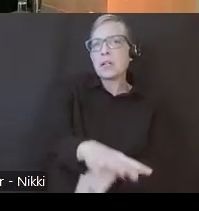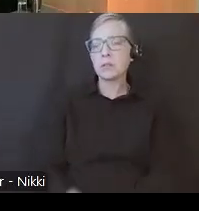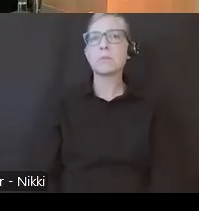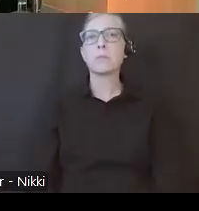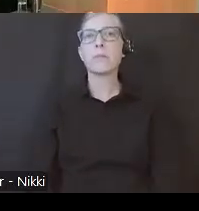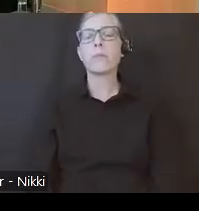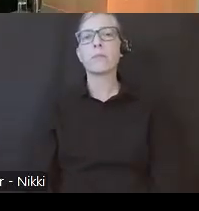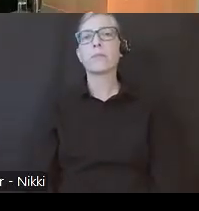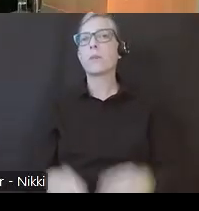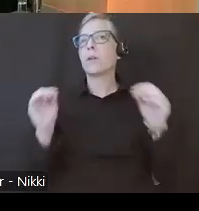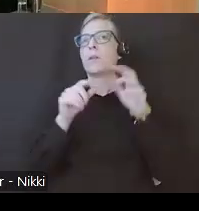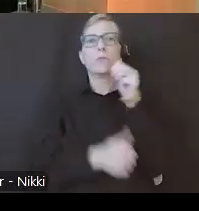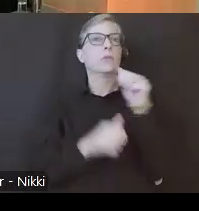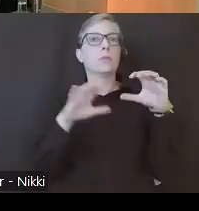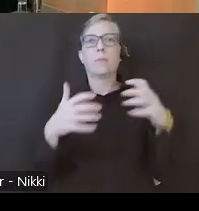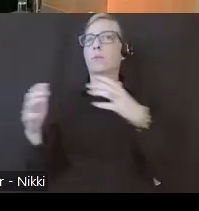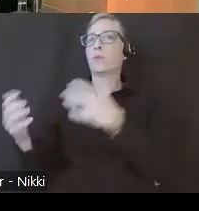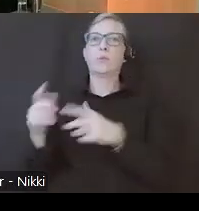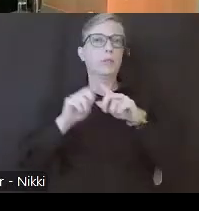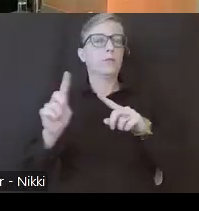There were no subgroup differences, however.